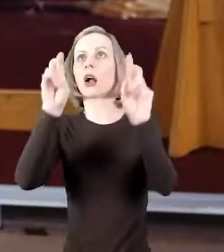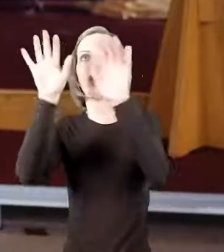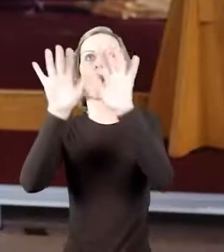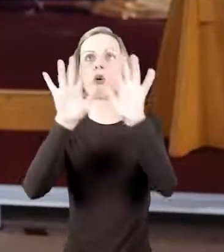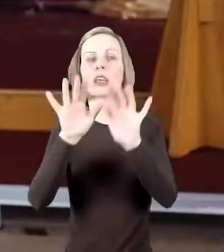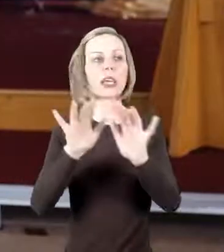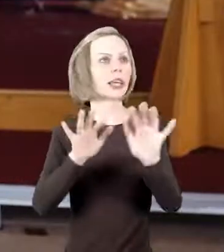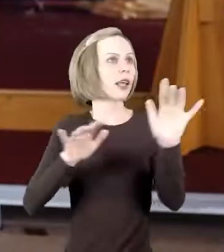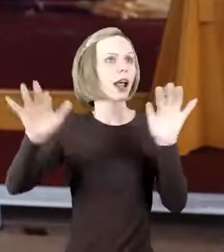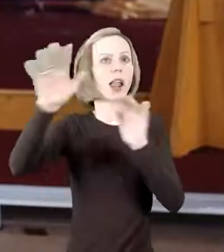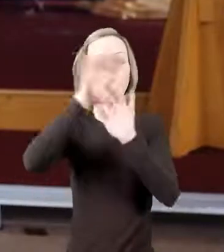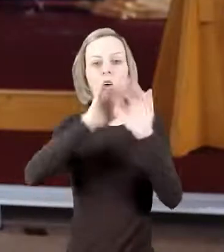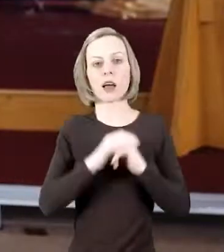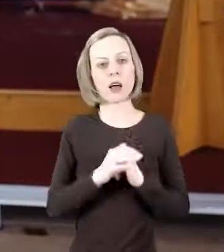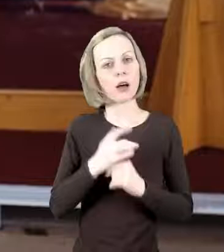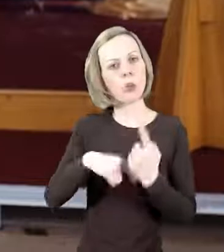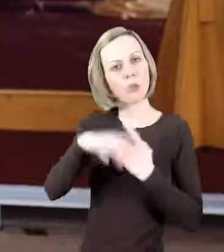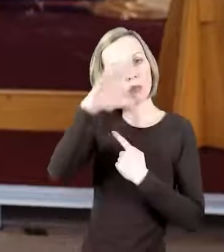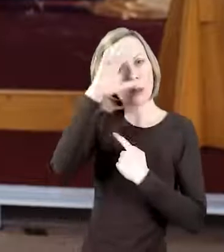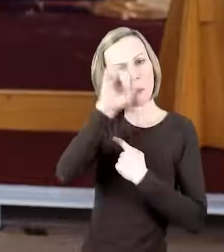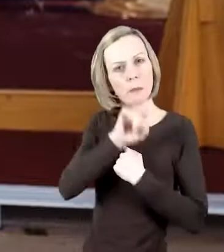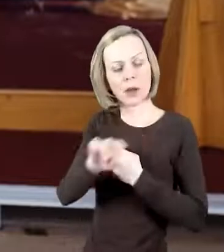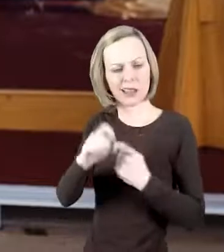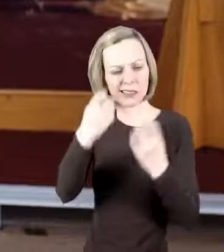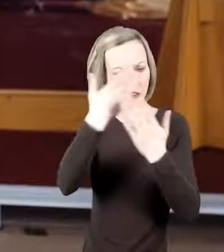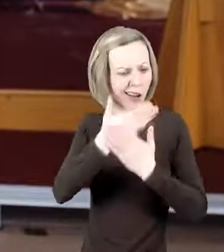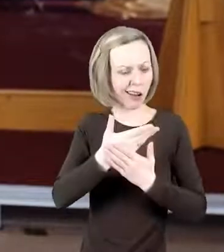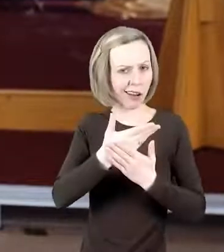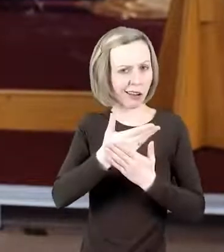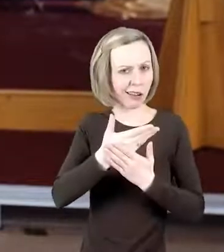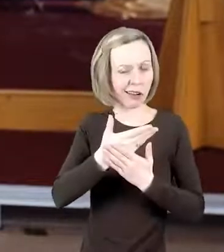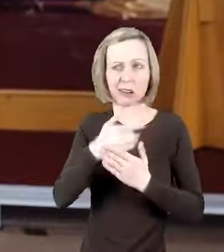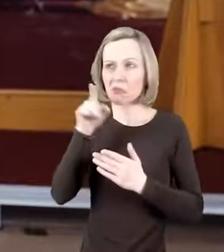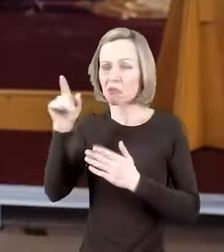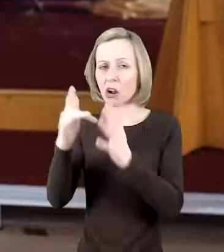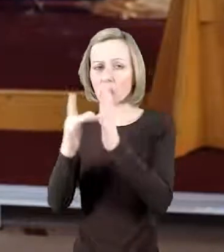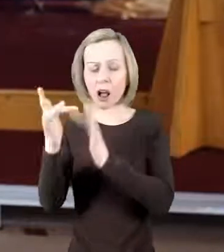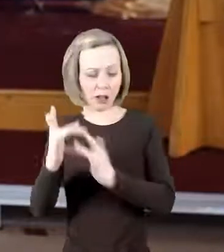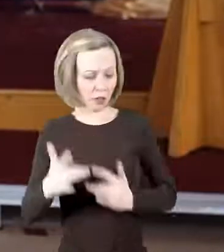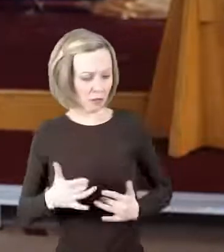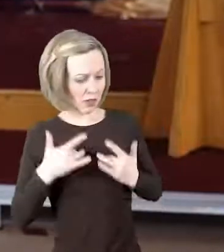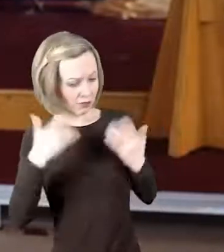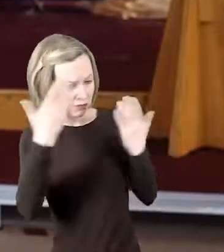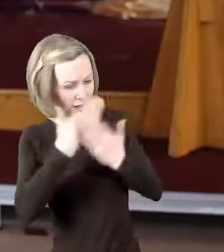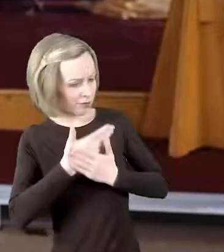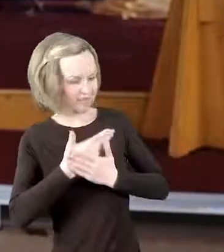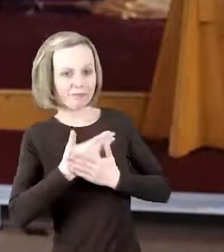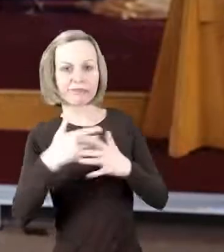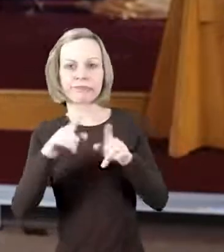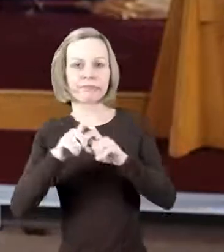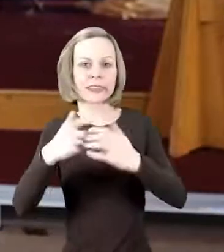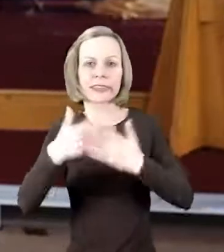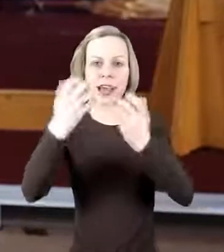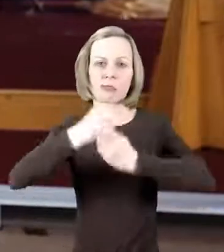We were reminded that darkness is not dark for Christ. The night is as bright as day,